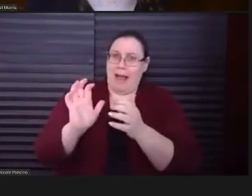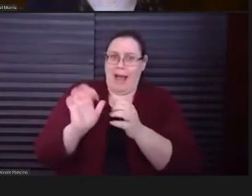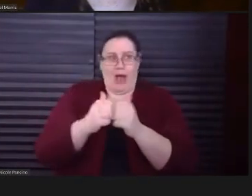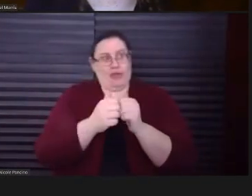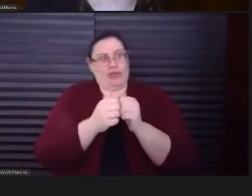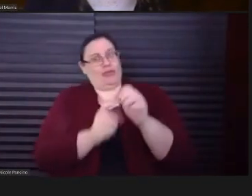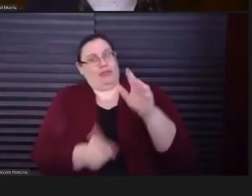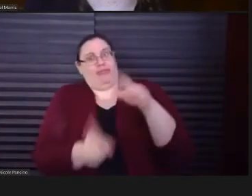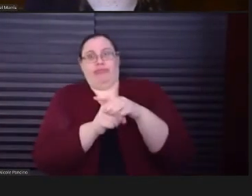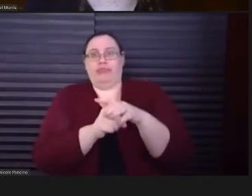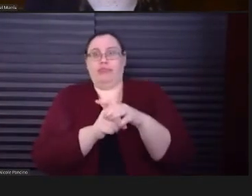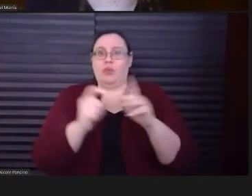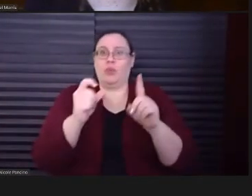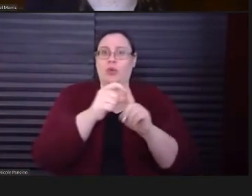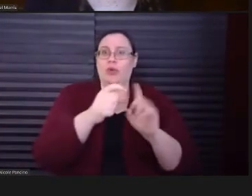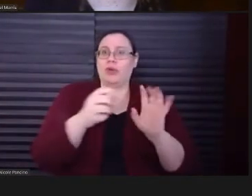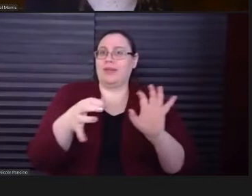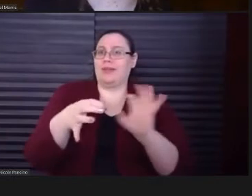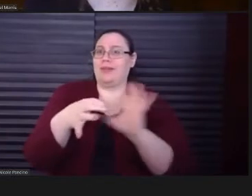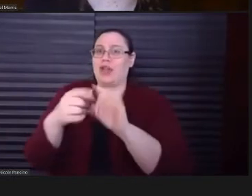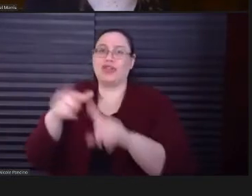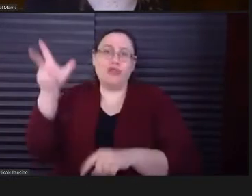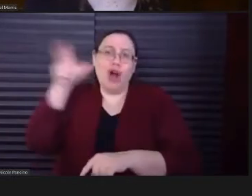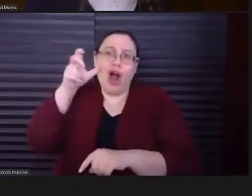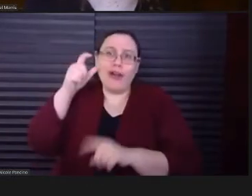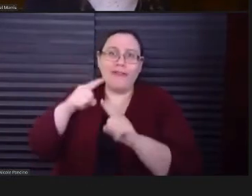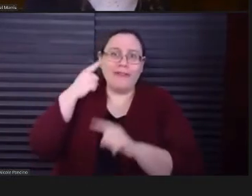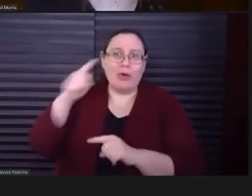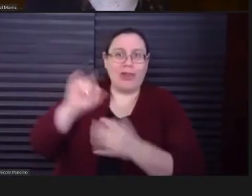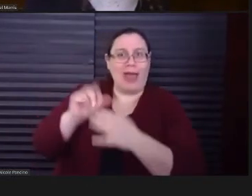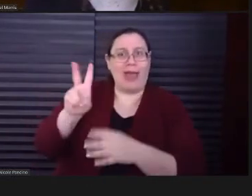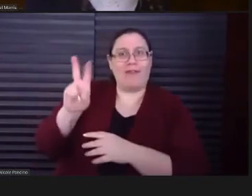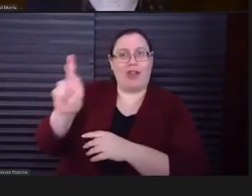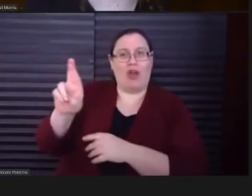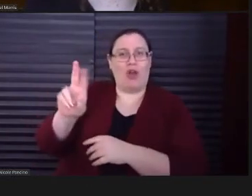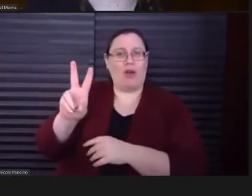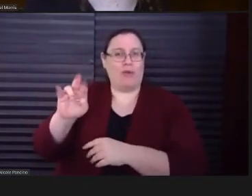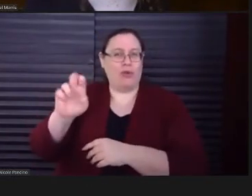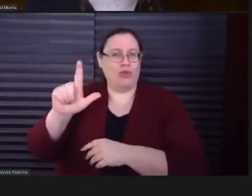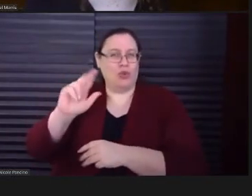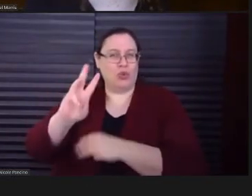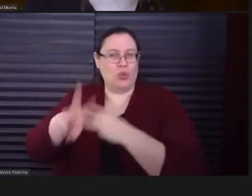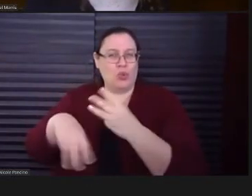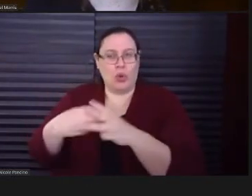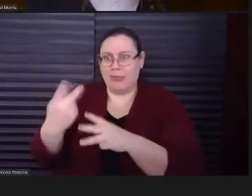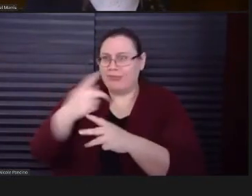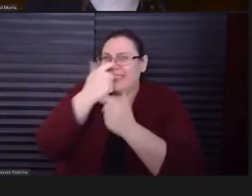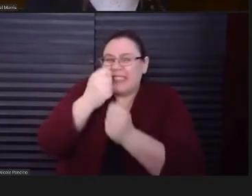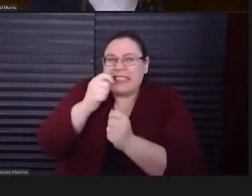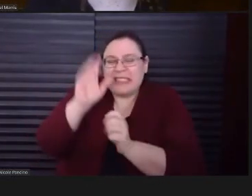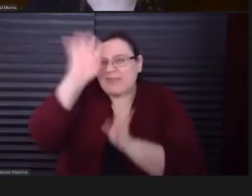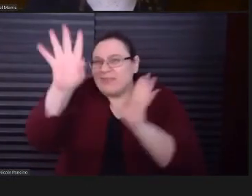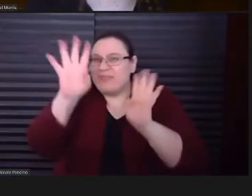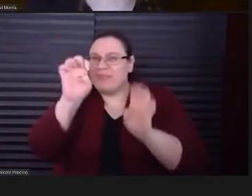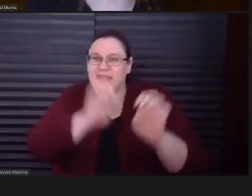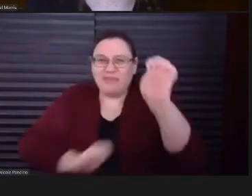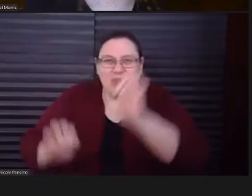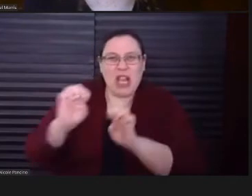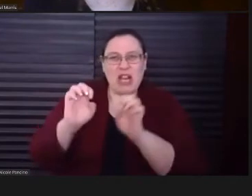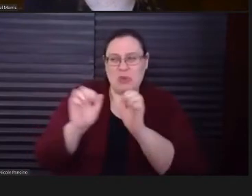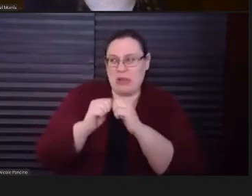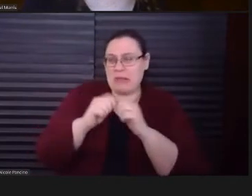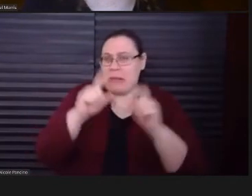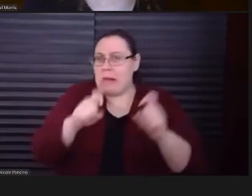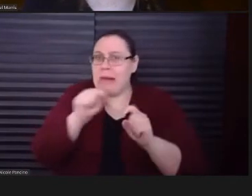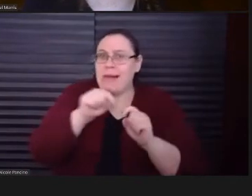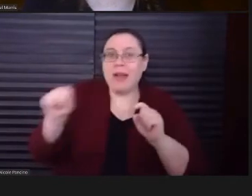attached to audio in this virtual world. And we've done some really interesting experiments driven by some prototypes, because the